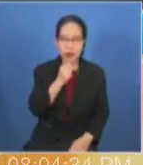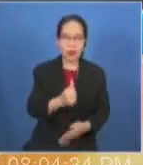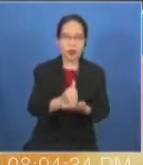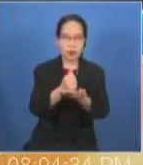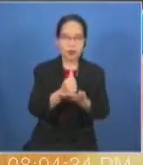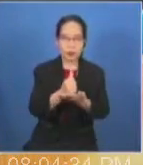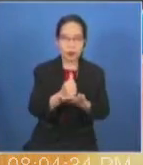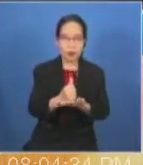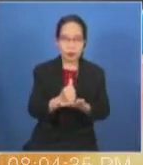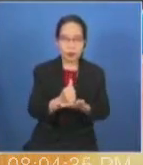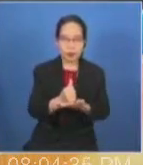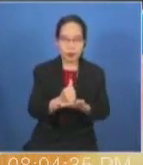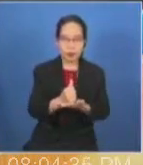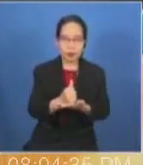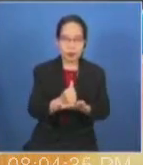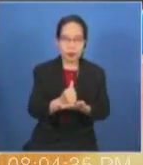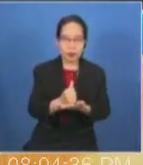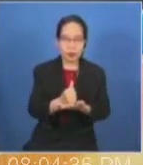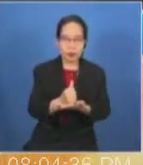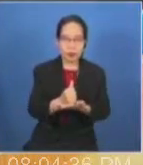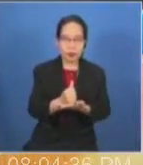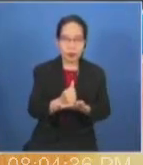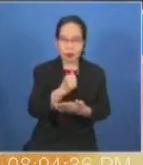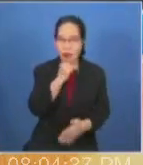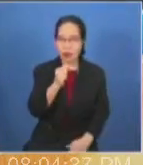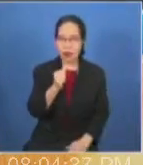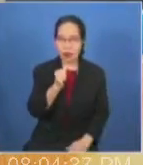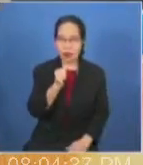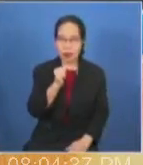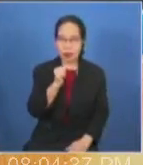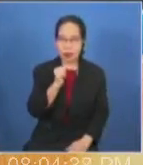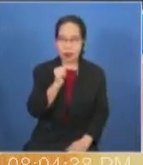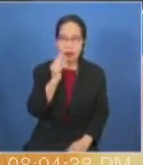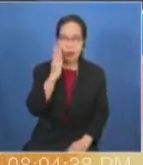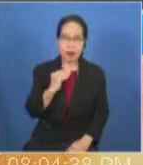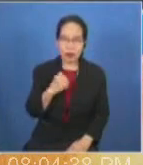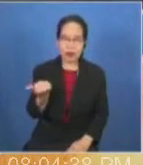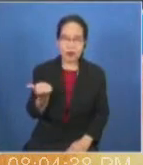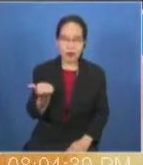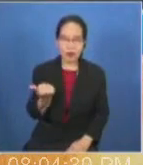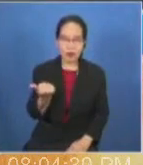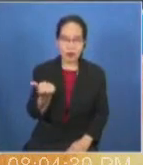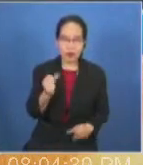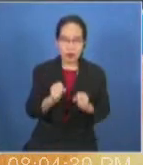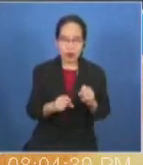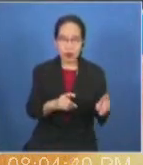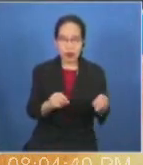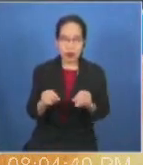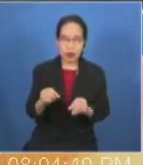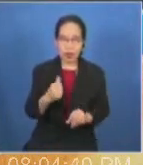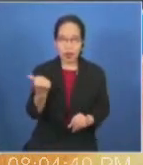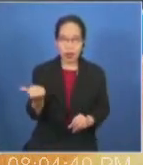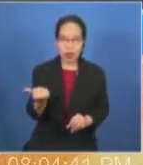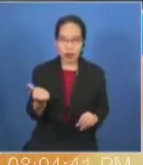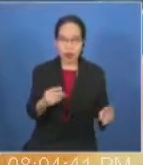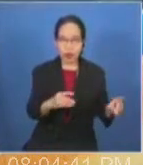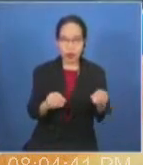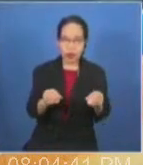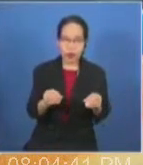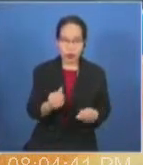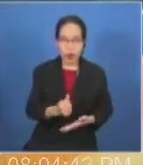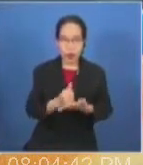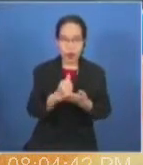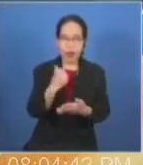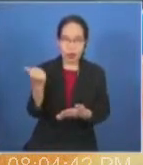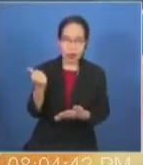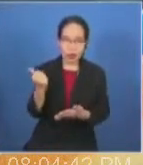I did experience not receiving help, so I don't want others to experience that, so I do good